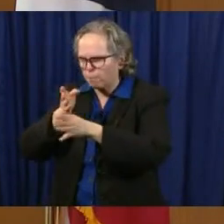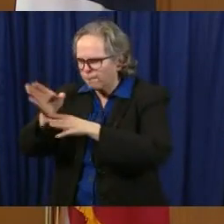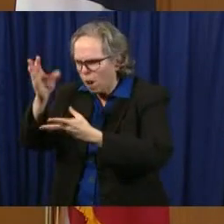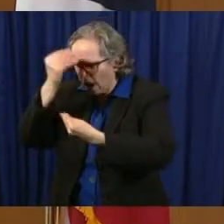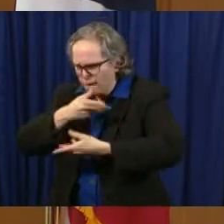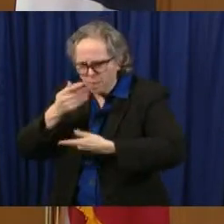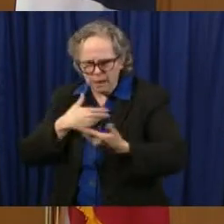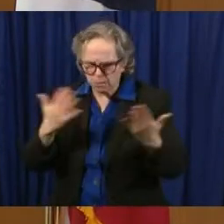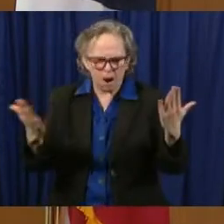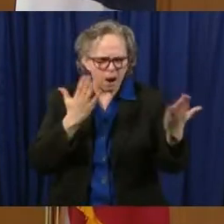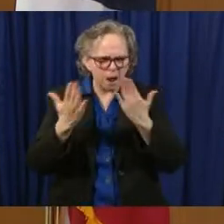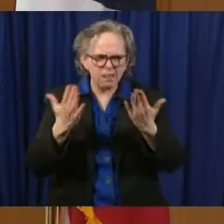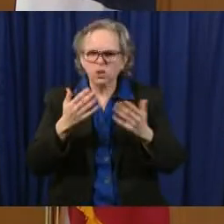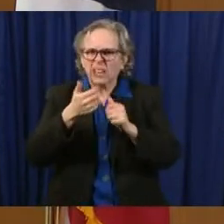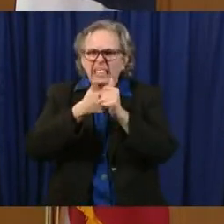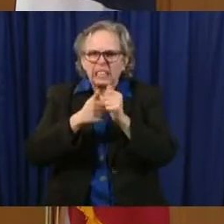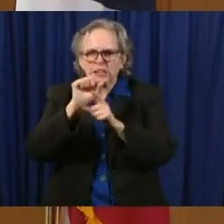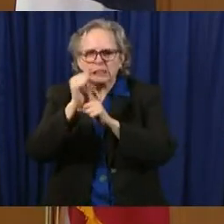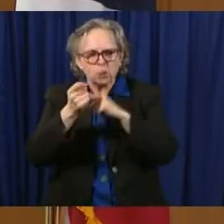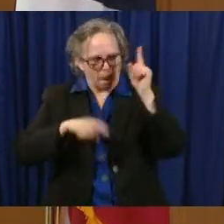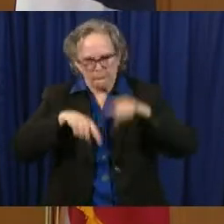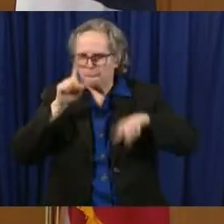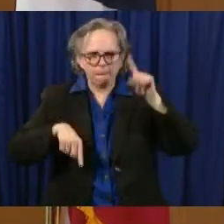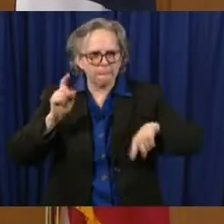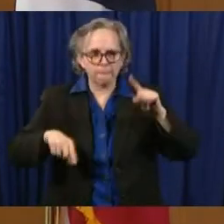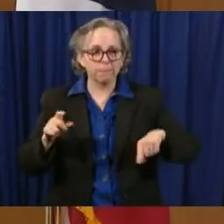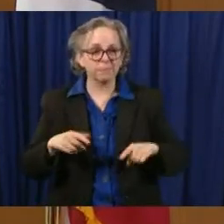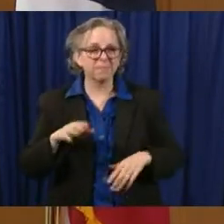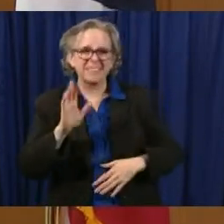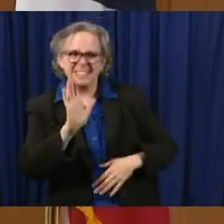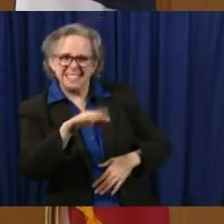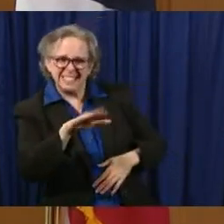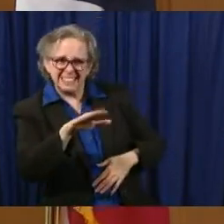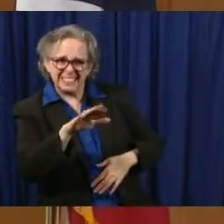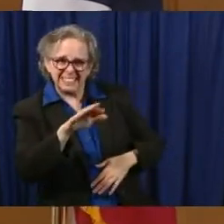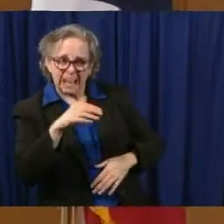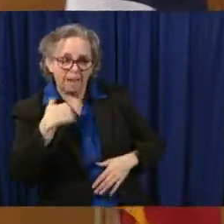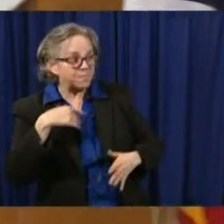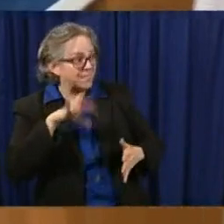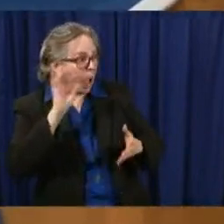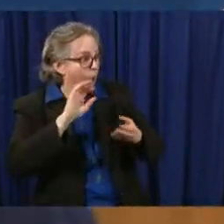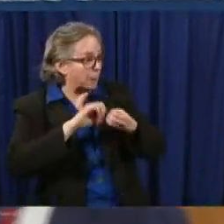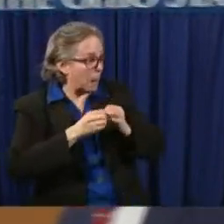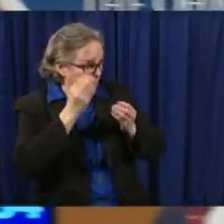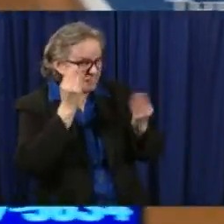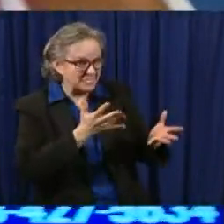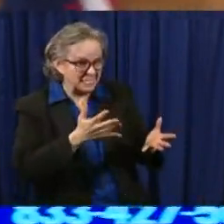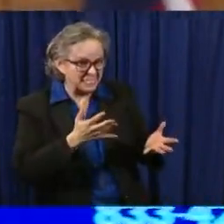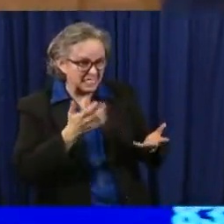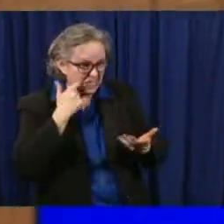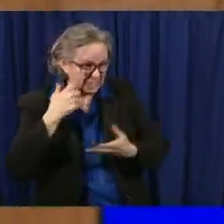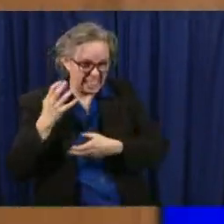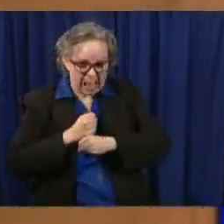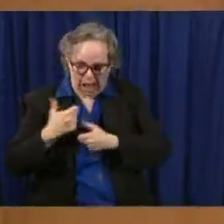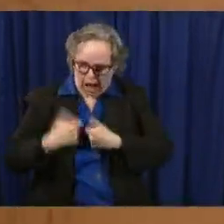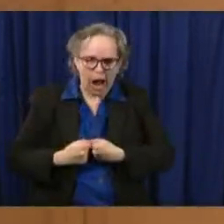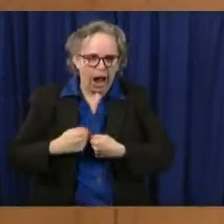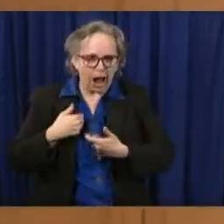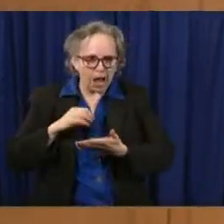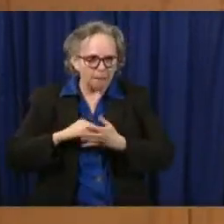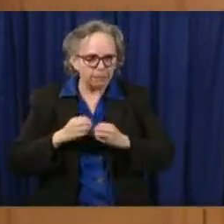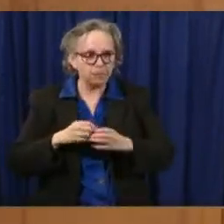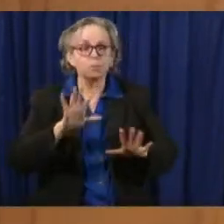different. Each area is different. Laura, I did get the numbers. I just got a text that the Ohio